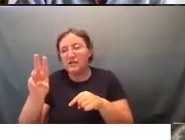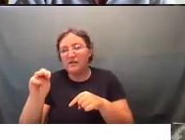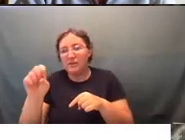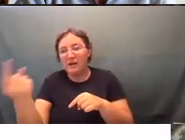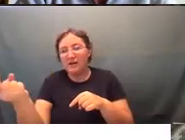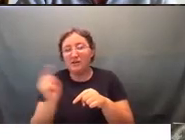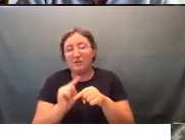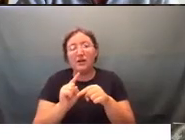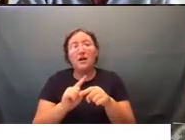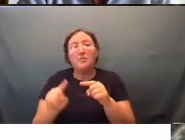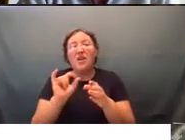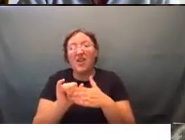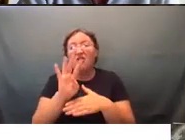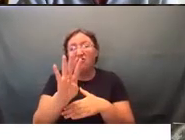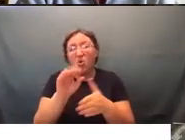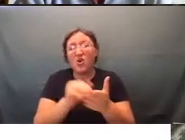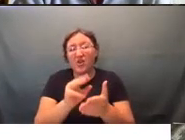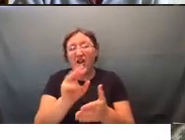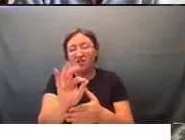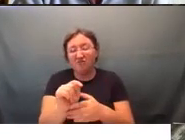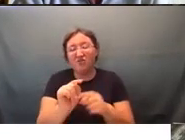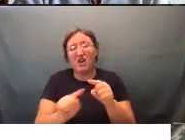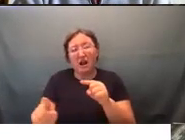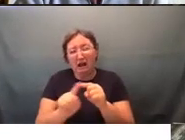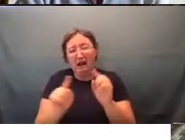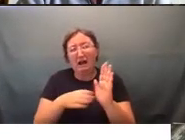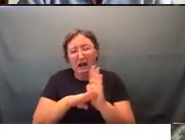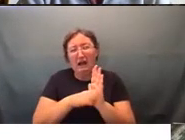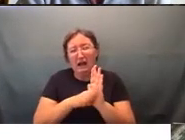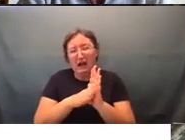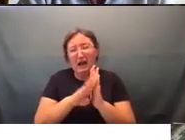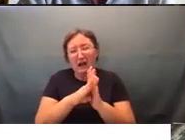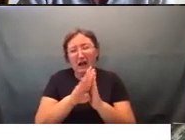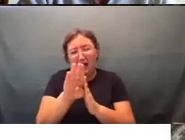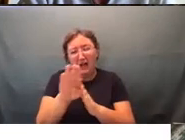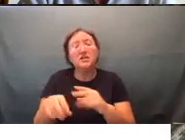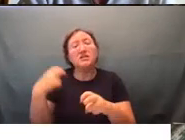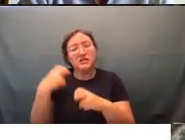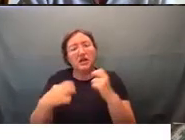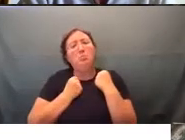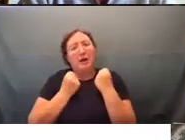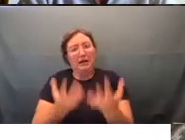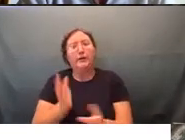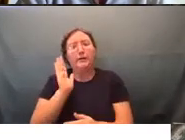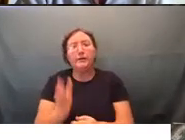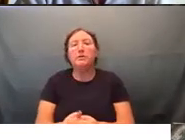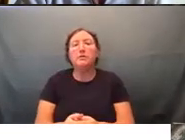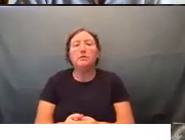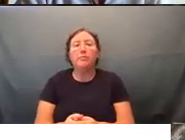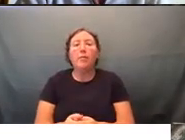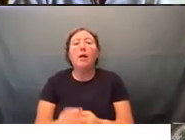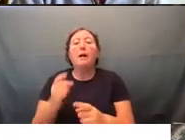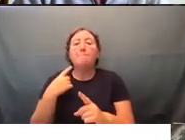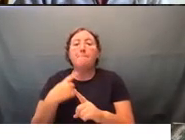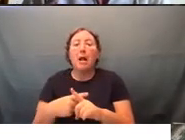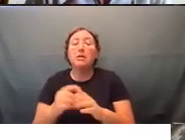that big 4,800 foot elevation gain is pretty darn taxing. And a lot of this time